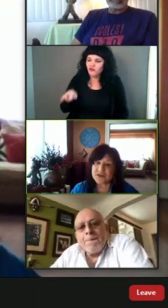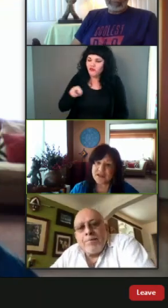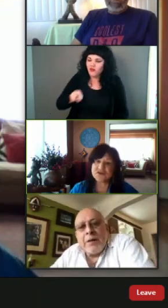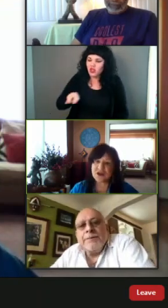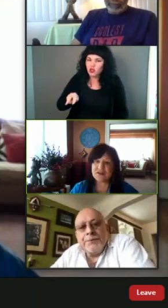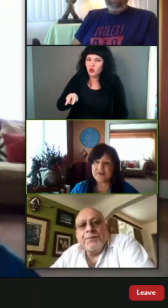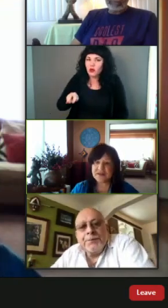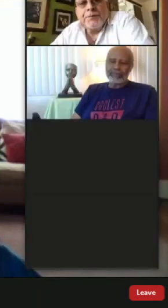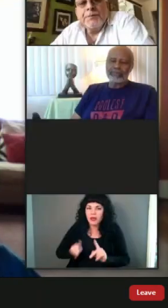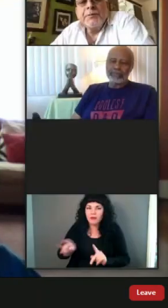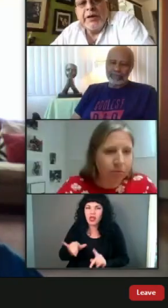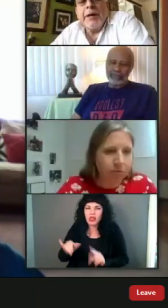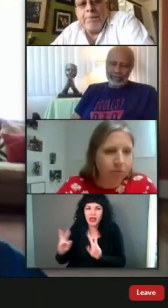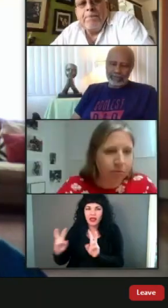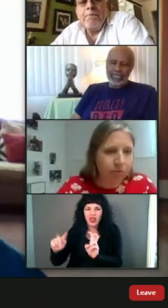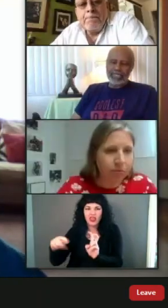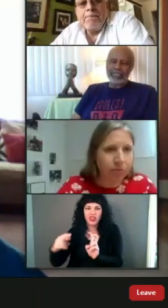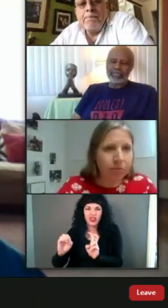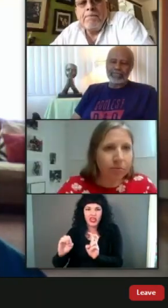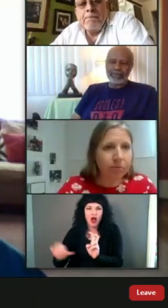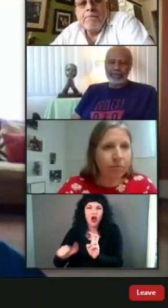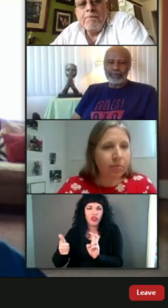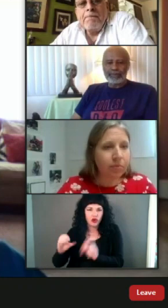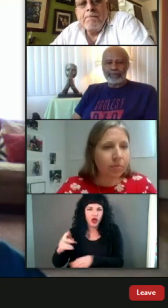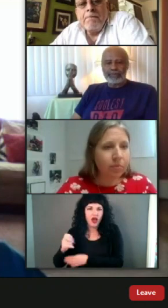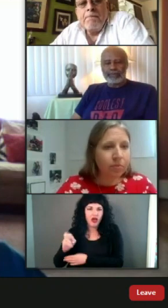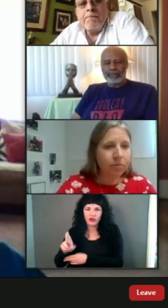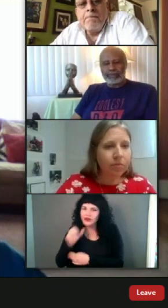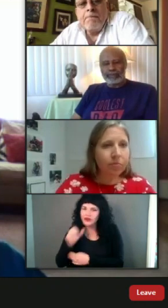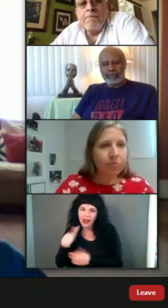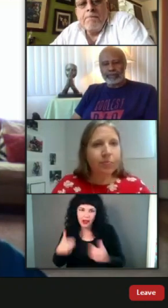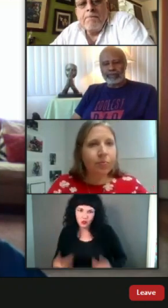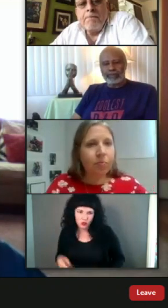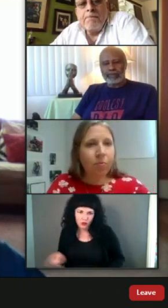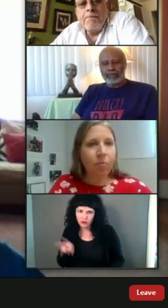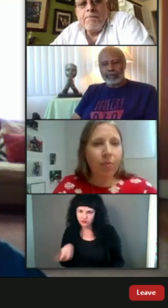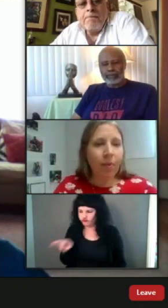use against all of us. Yeah. And the second thing is that one of our